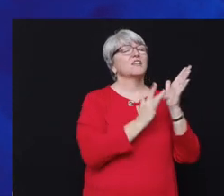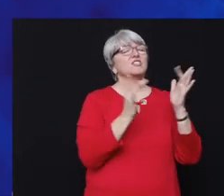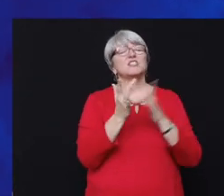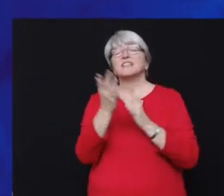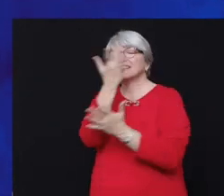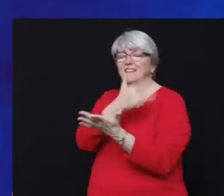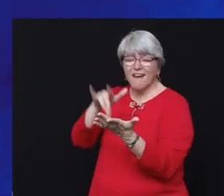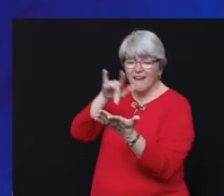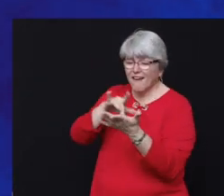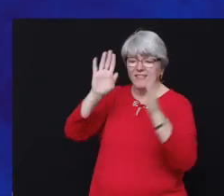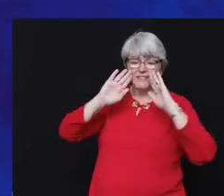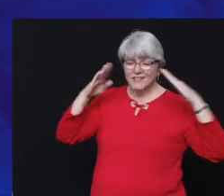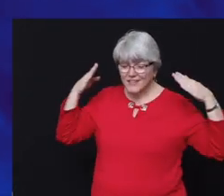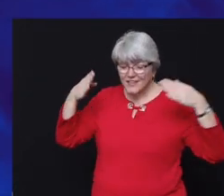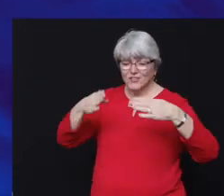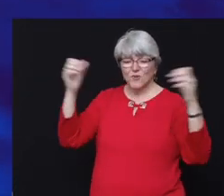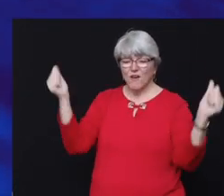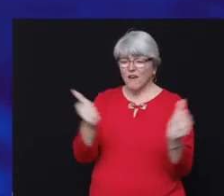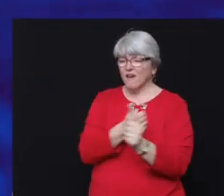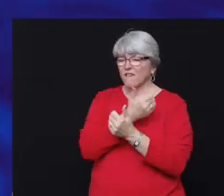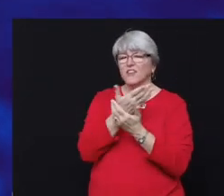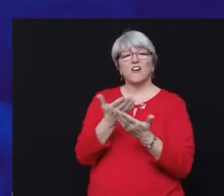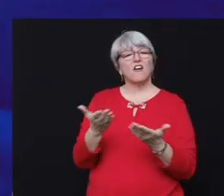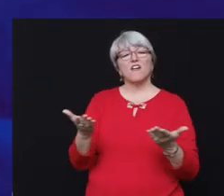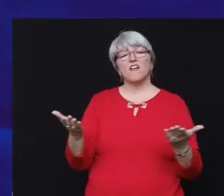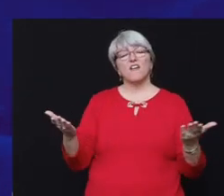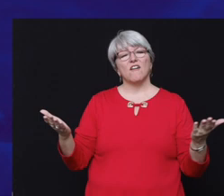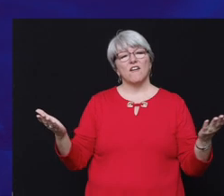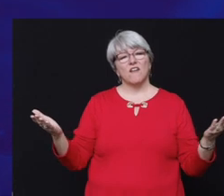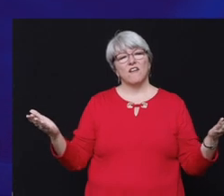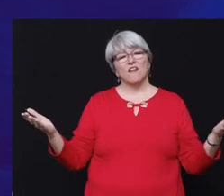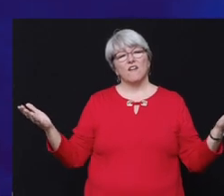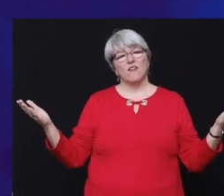all. Jesus at the center of it